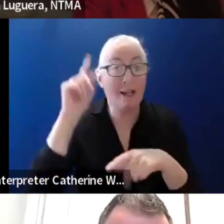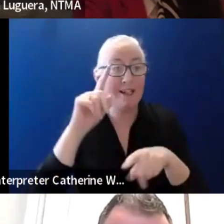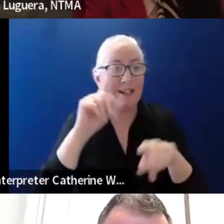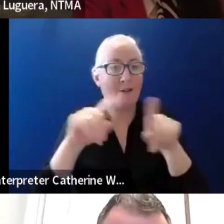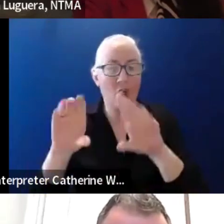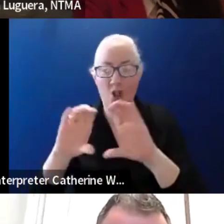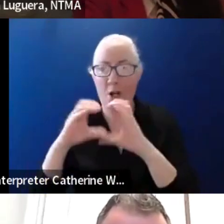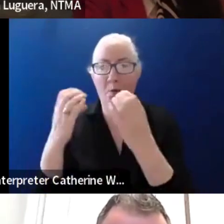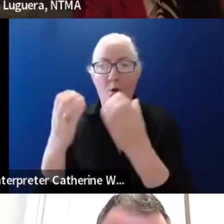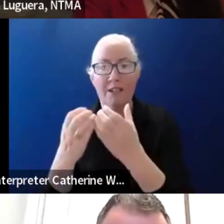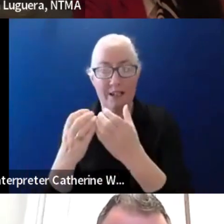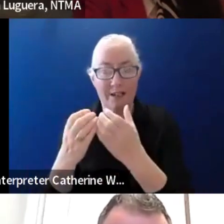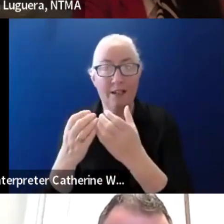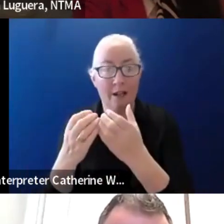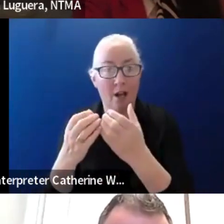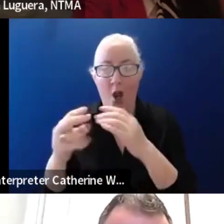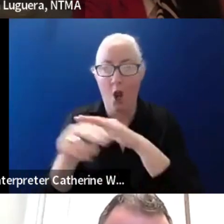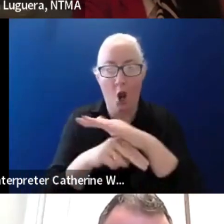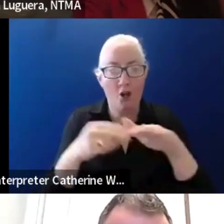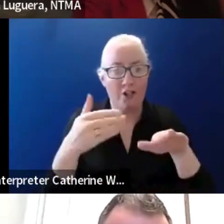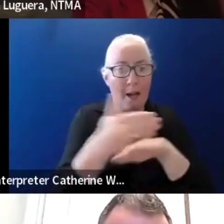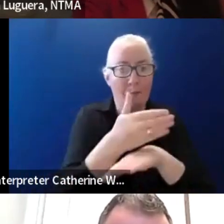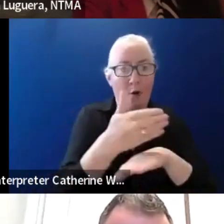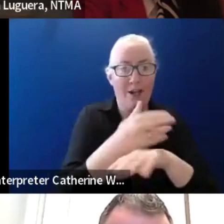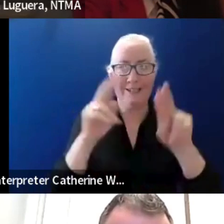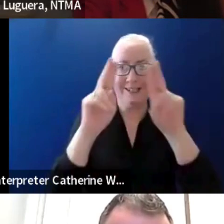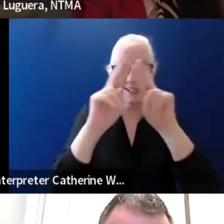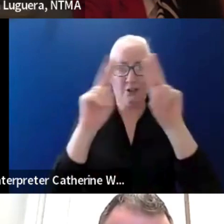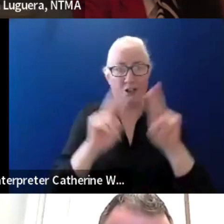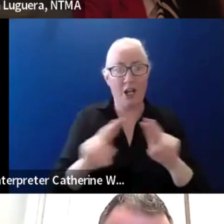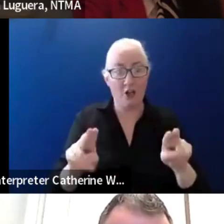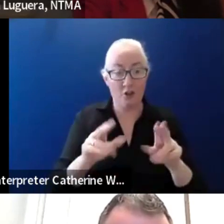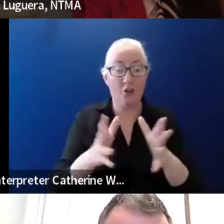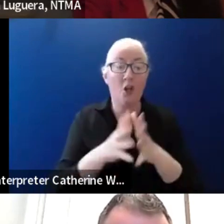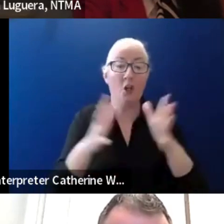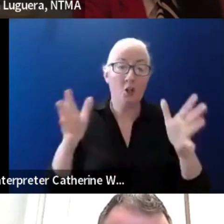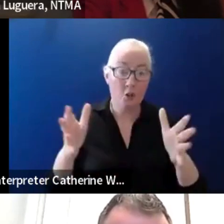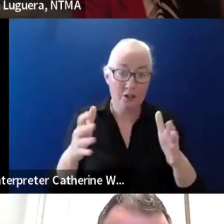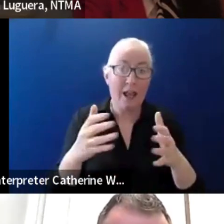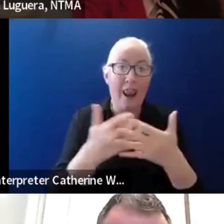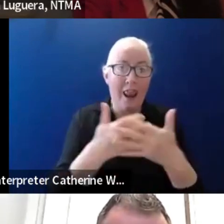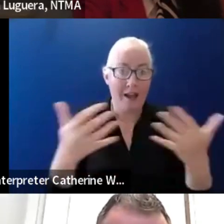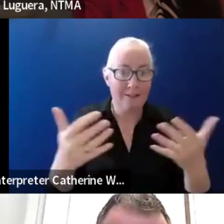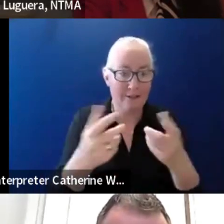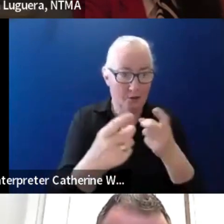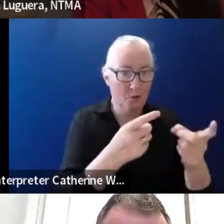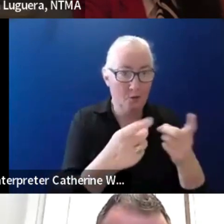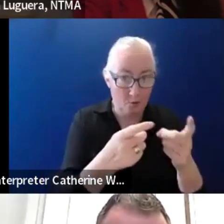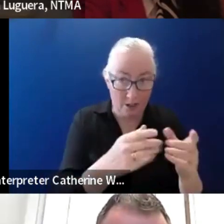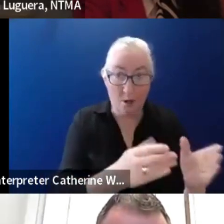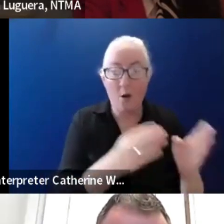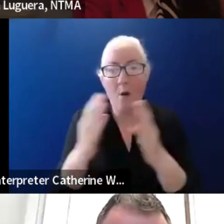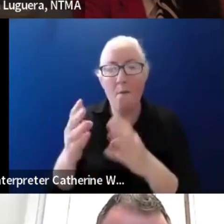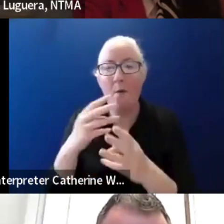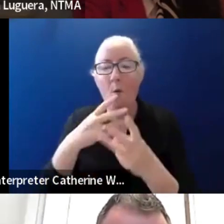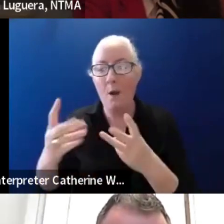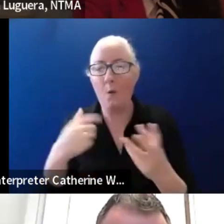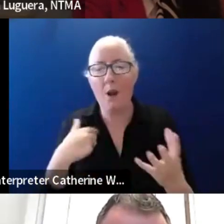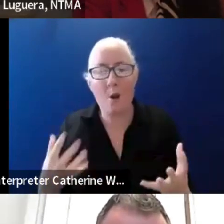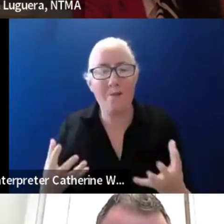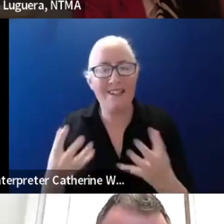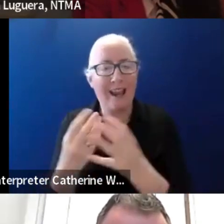community is significantly underemployed internationally. So there's still a huge amount of work to be done. But when we come together